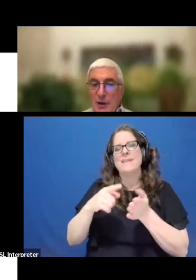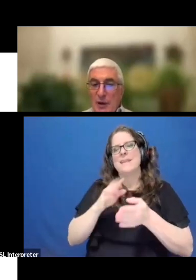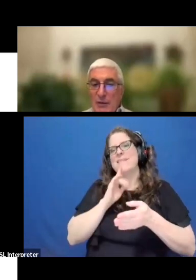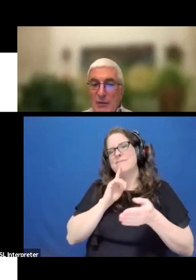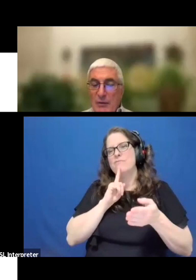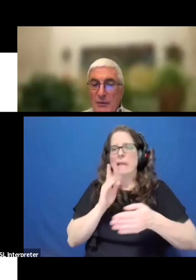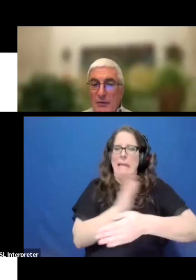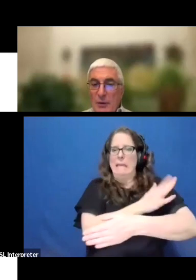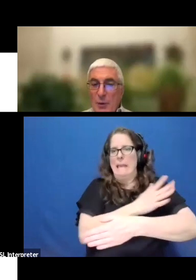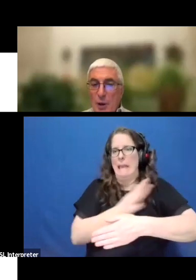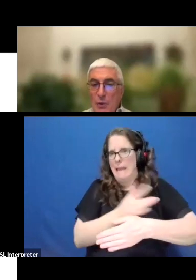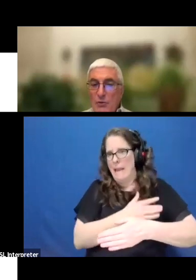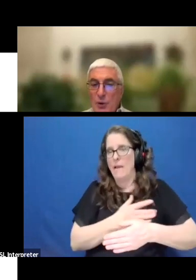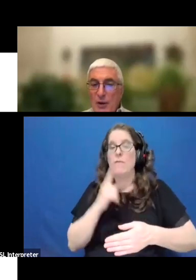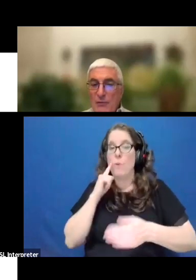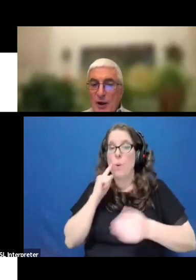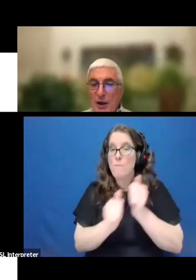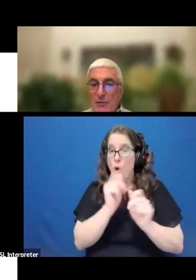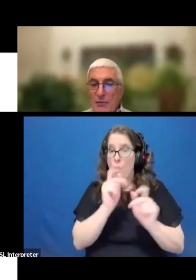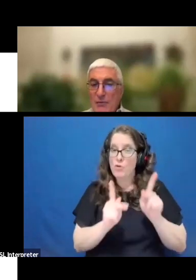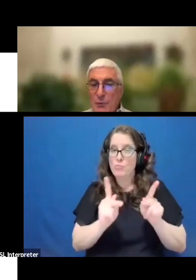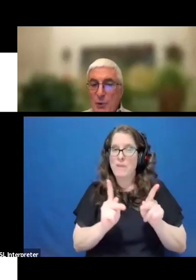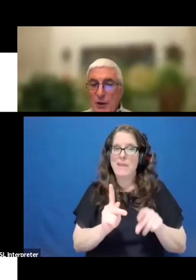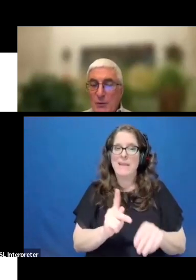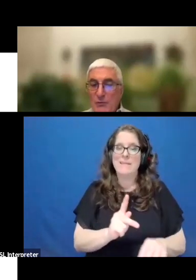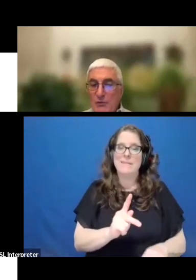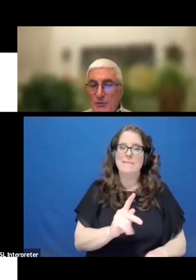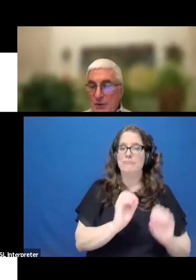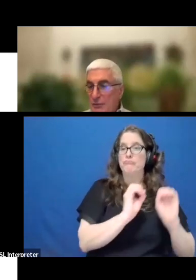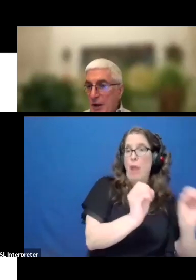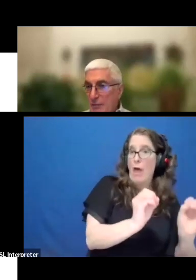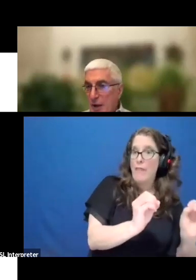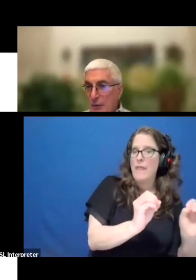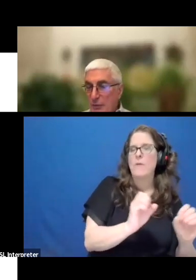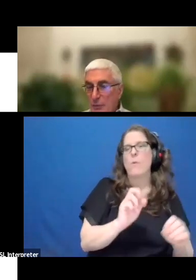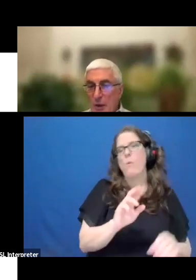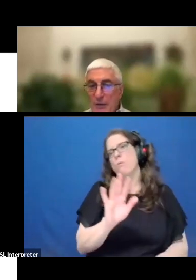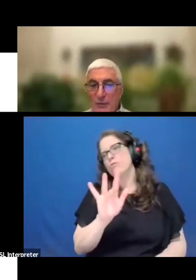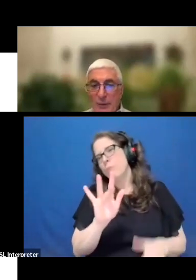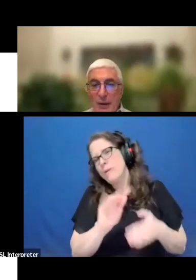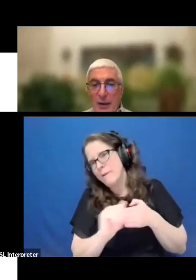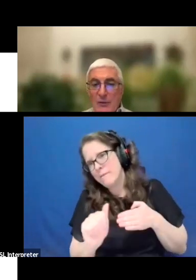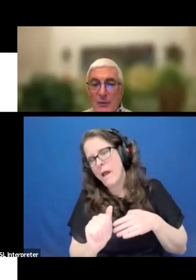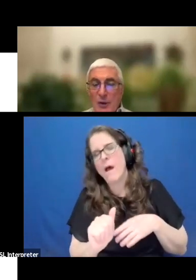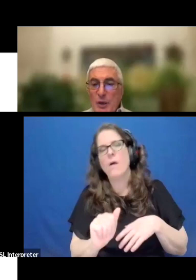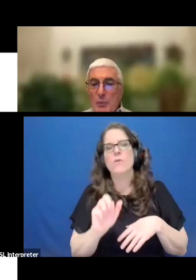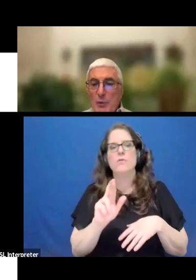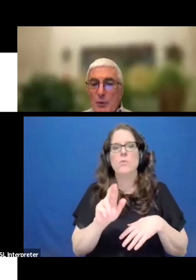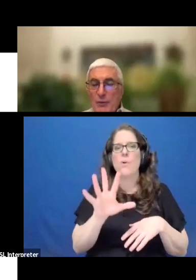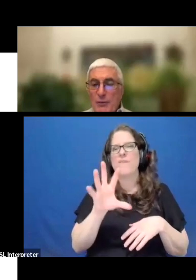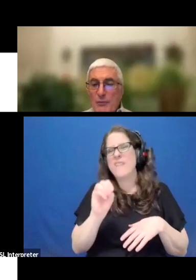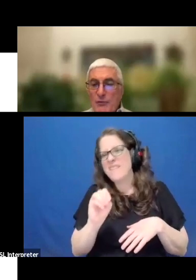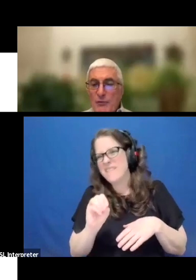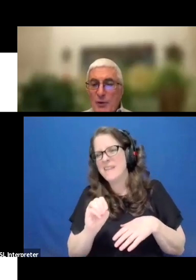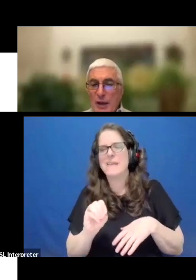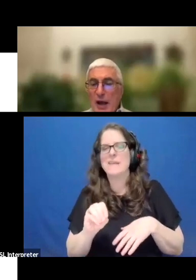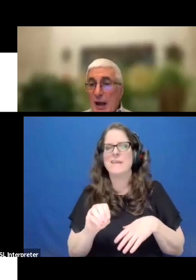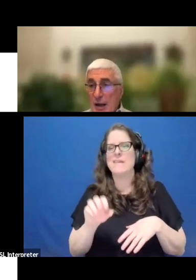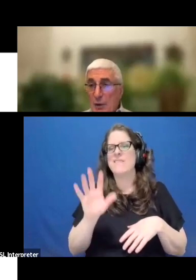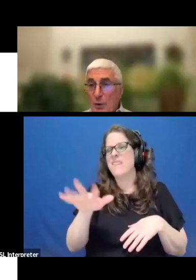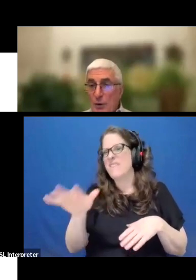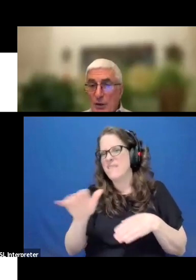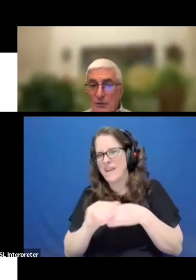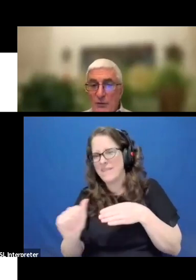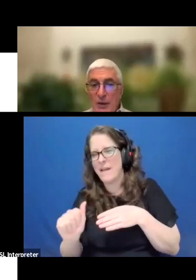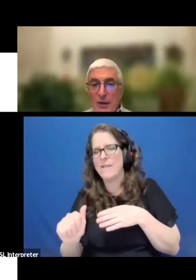It's 0, 25, 40, or $55 a month. It's only people with fairly